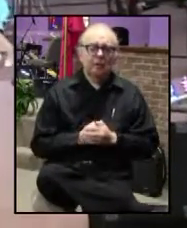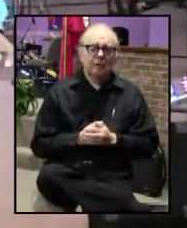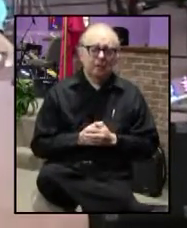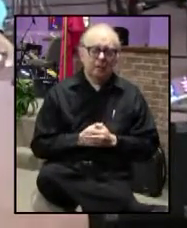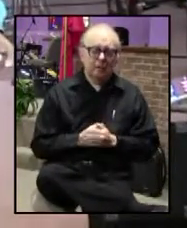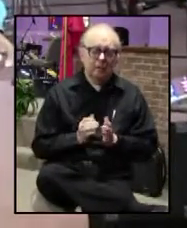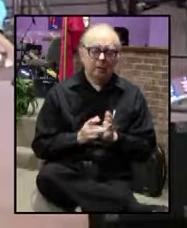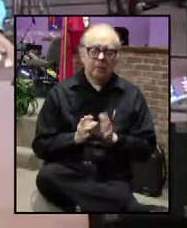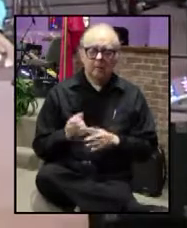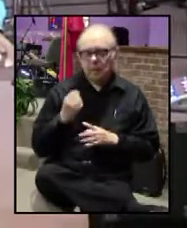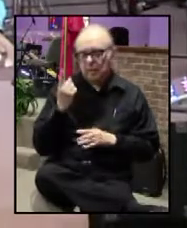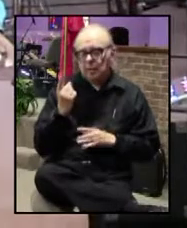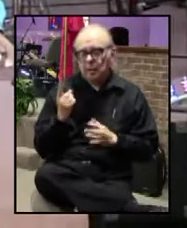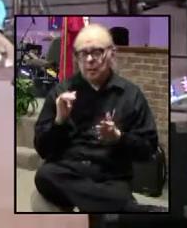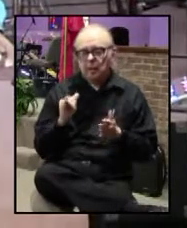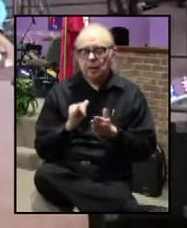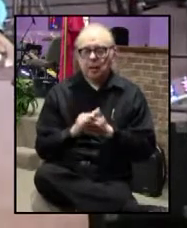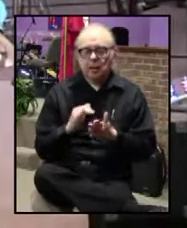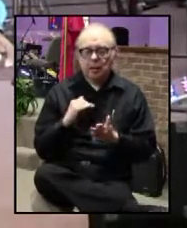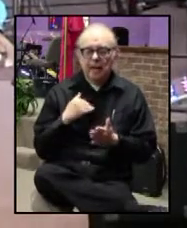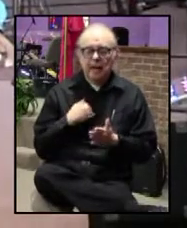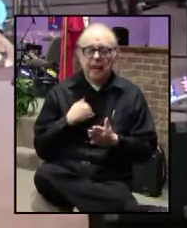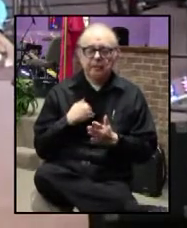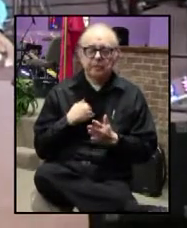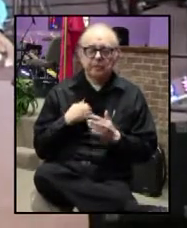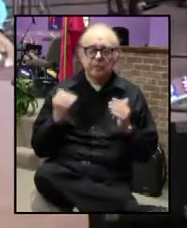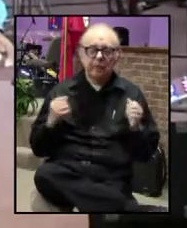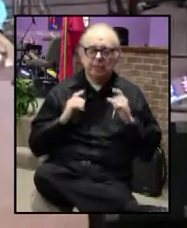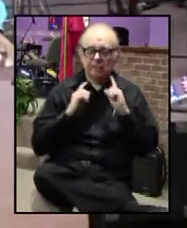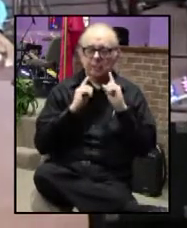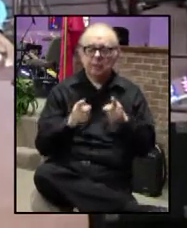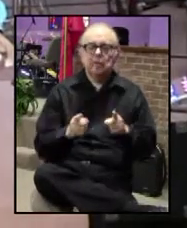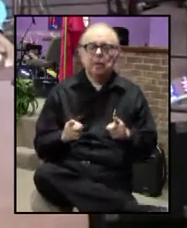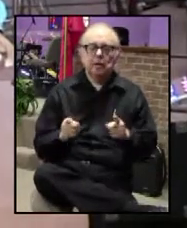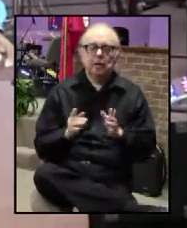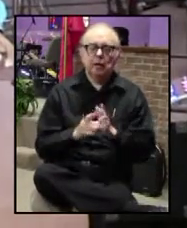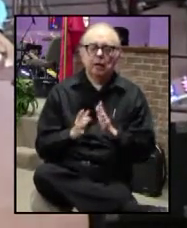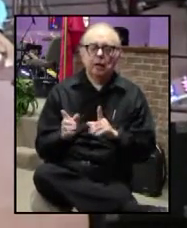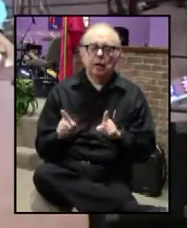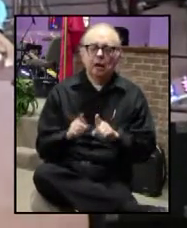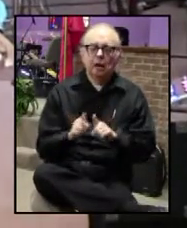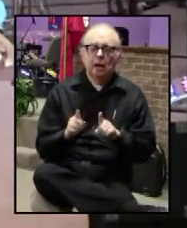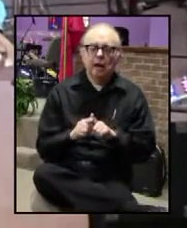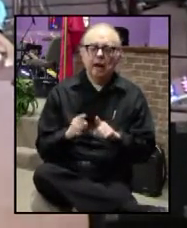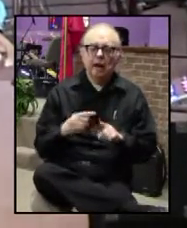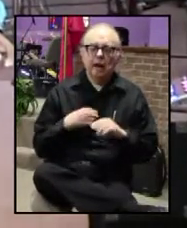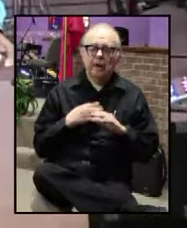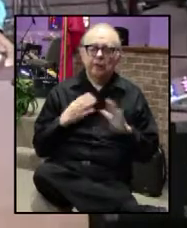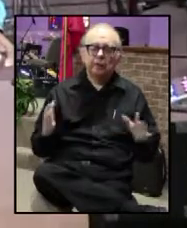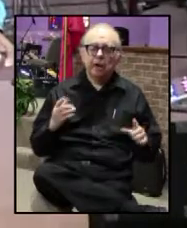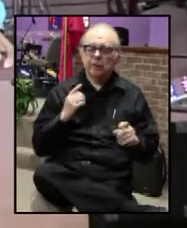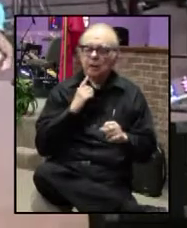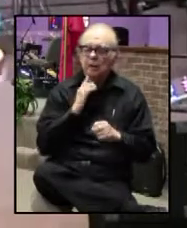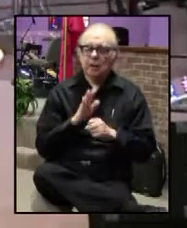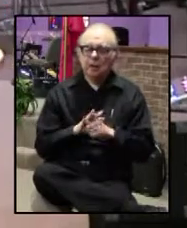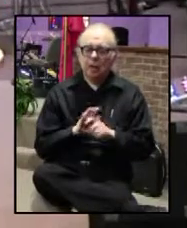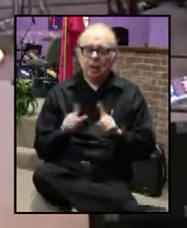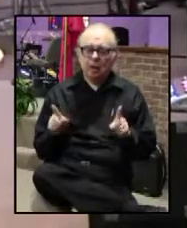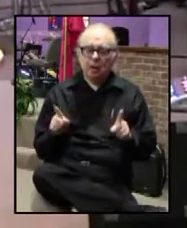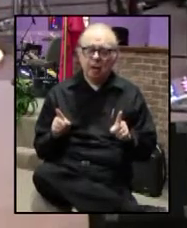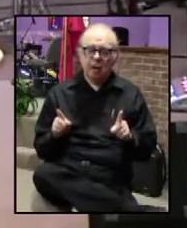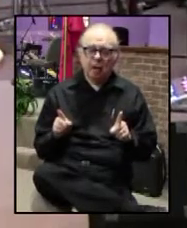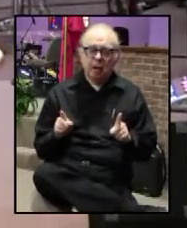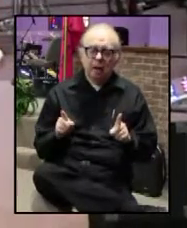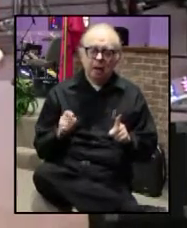He also understands that he has a great command, and he also has a great promise. But when